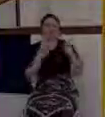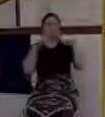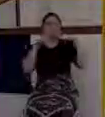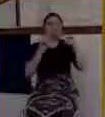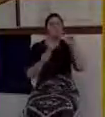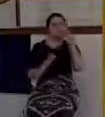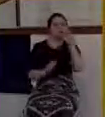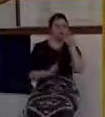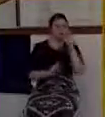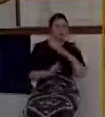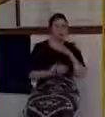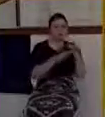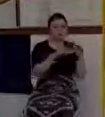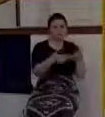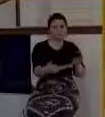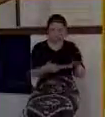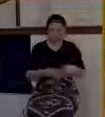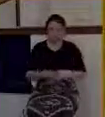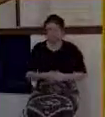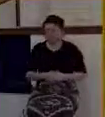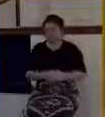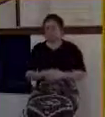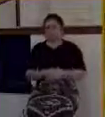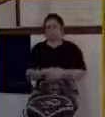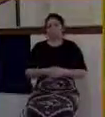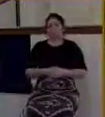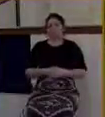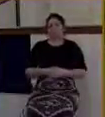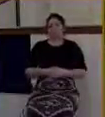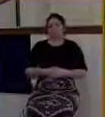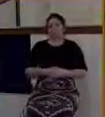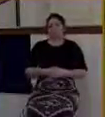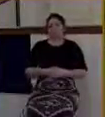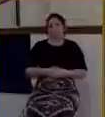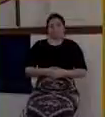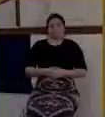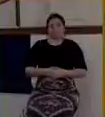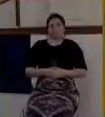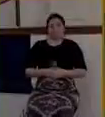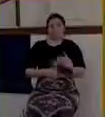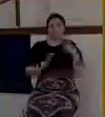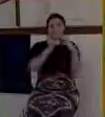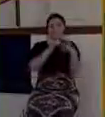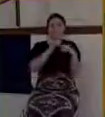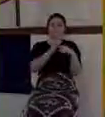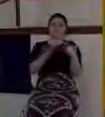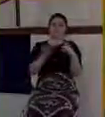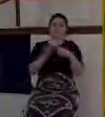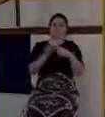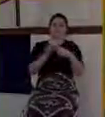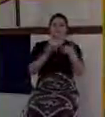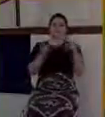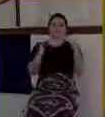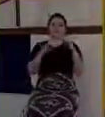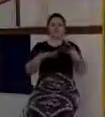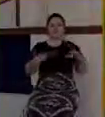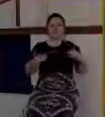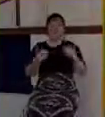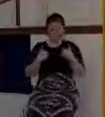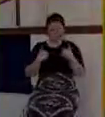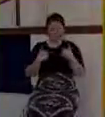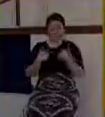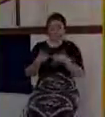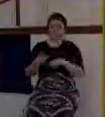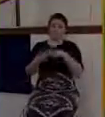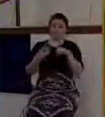marries a wife. He dies without leaving a child. So the second brother marries her, and